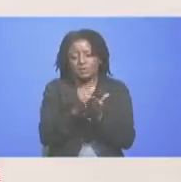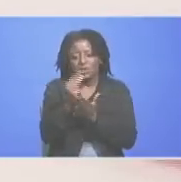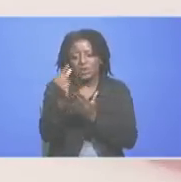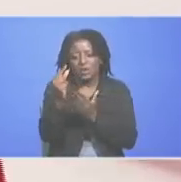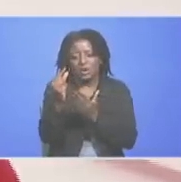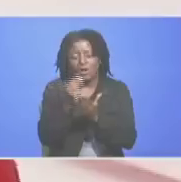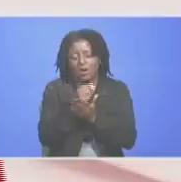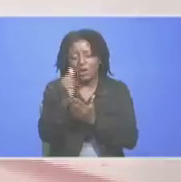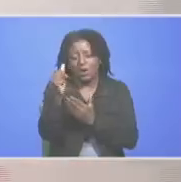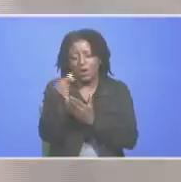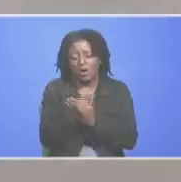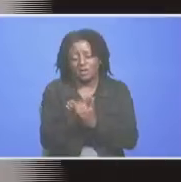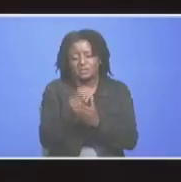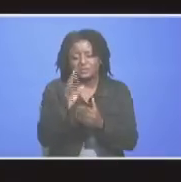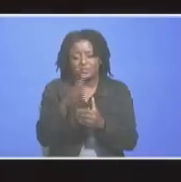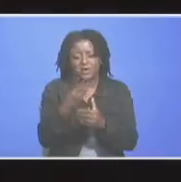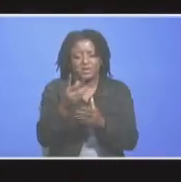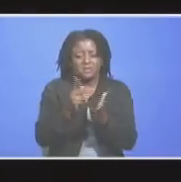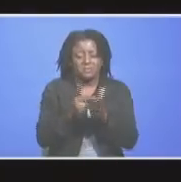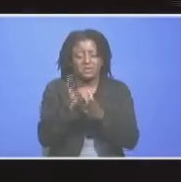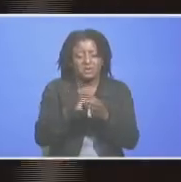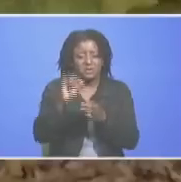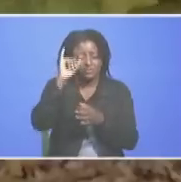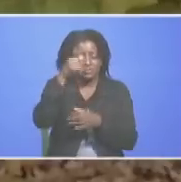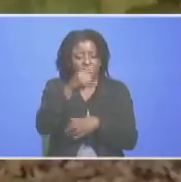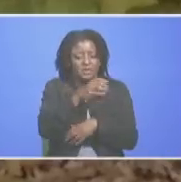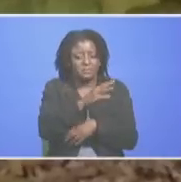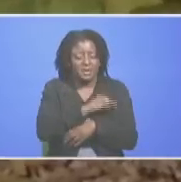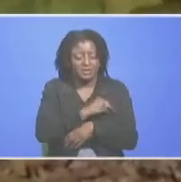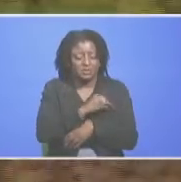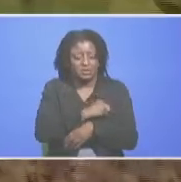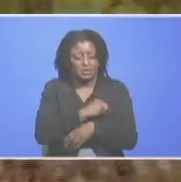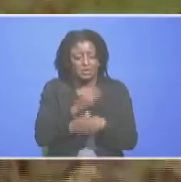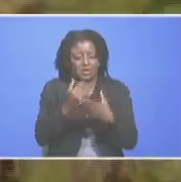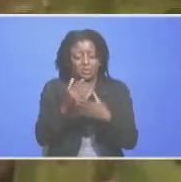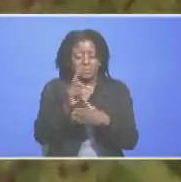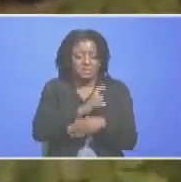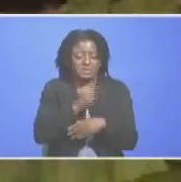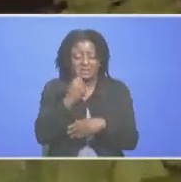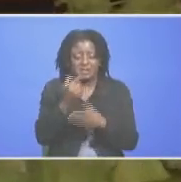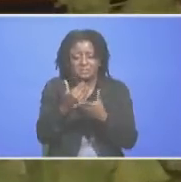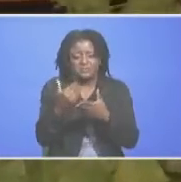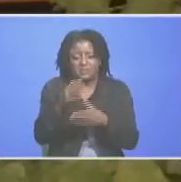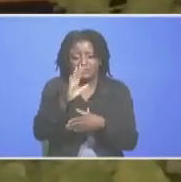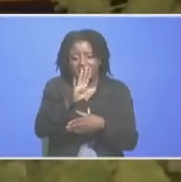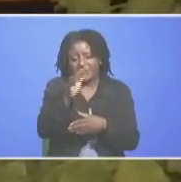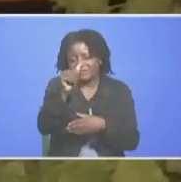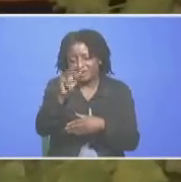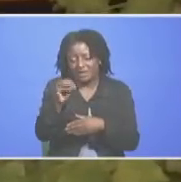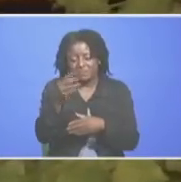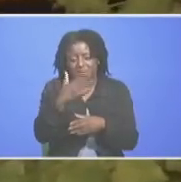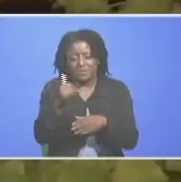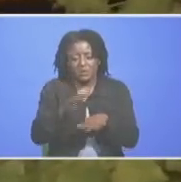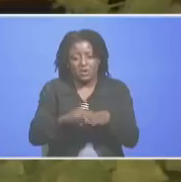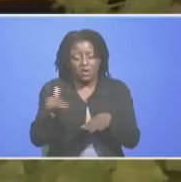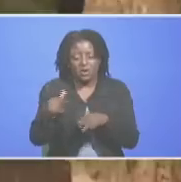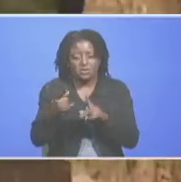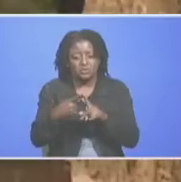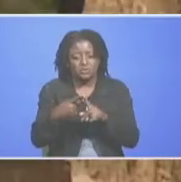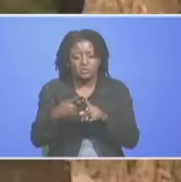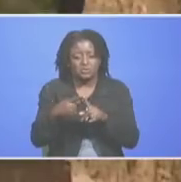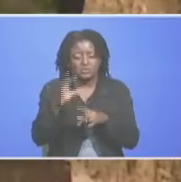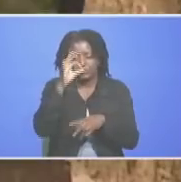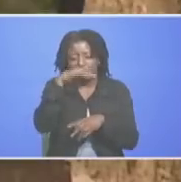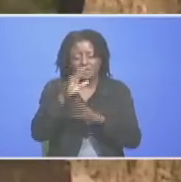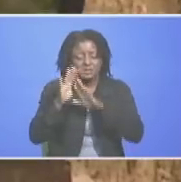Javon McDonald. Police say shortly before 5 a.m. they were called to Abner Street, Fox Hill, after gunshots were heard coming from a